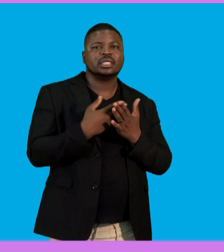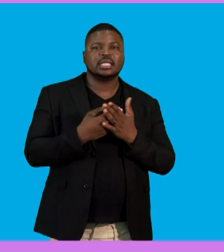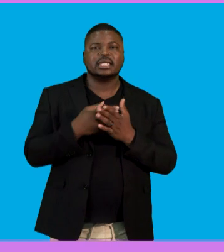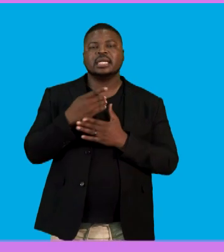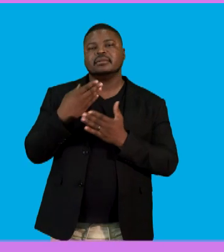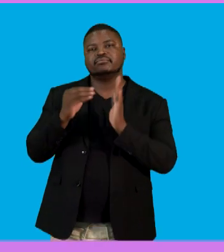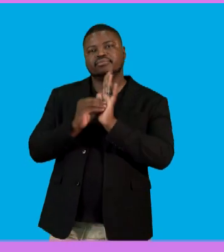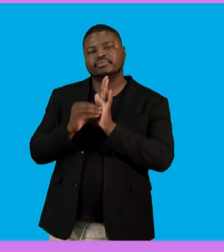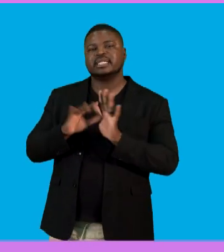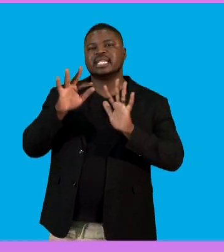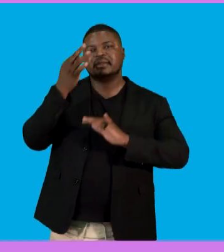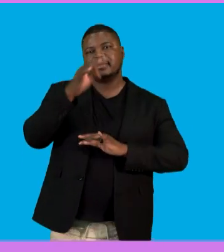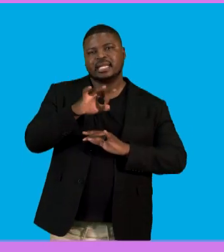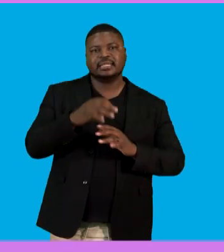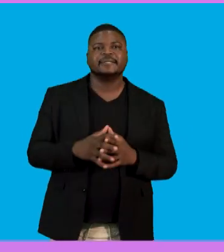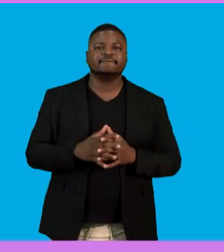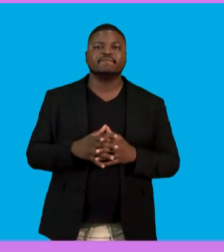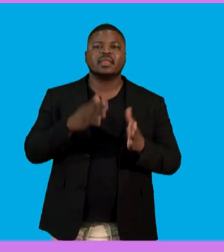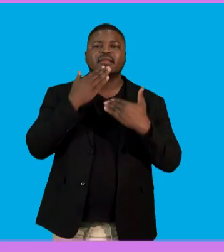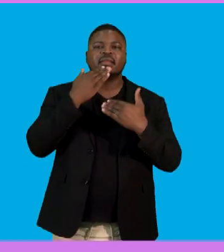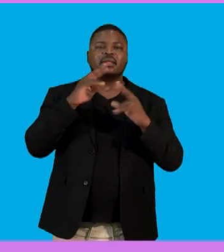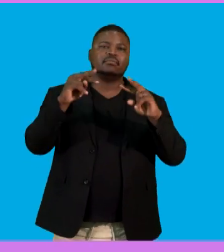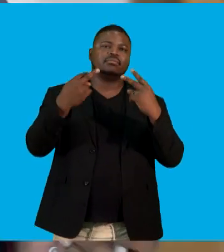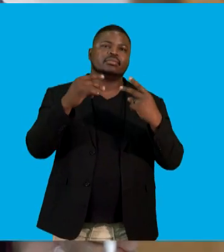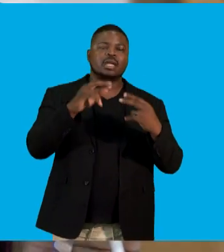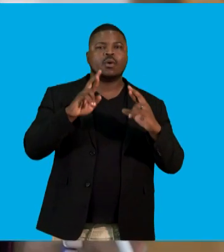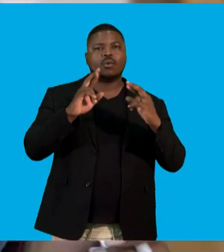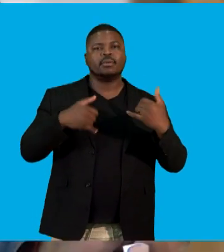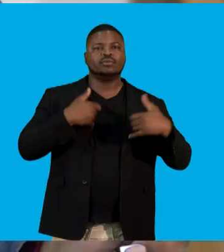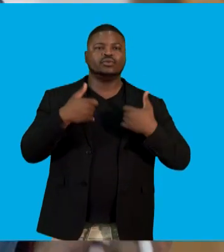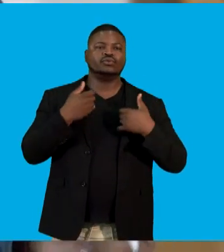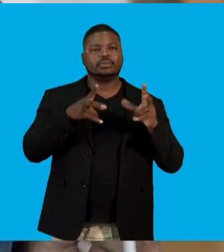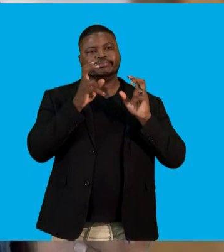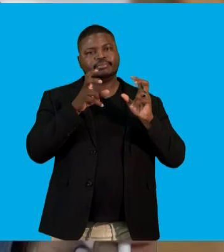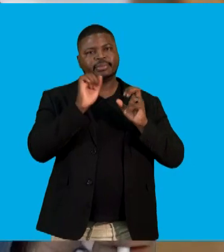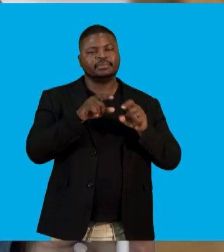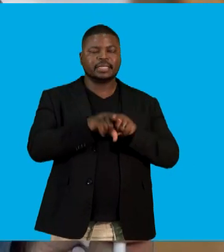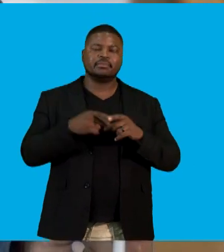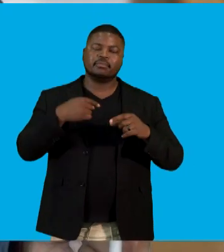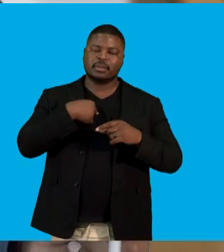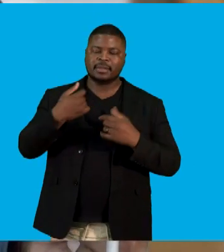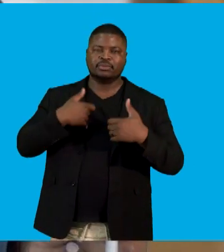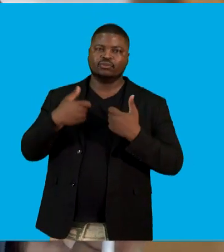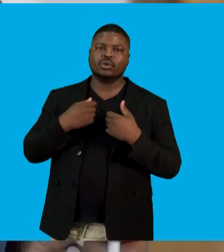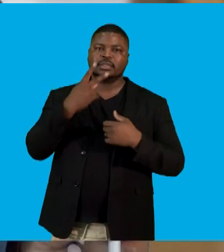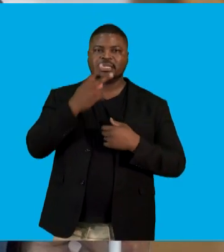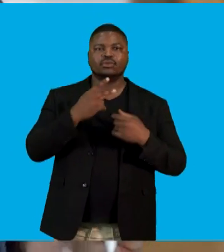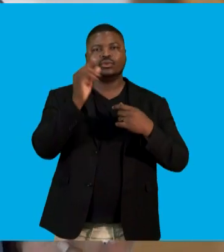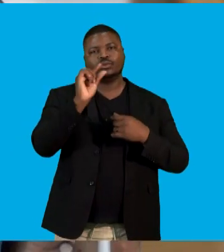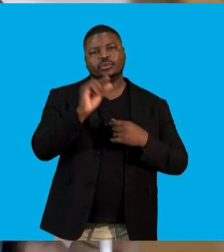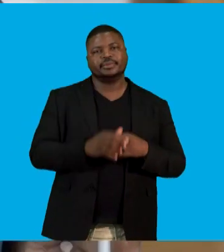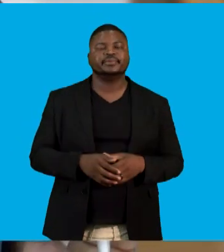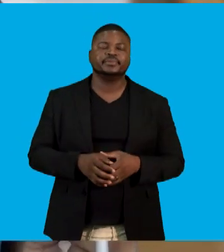So you write there, your answer is 10 minutes. Thank you for tuning in. I hope you enjoyed the lesson as much as I did.